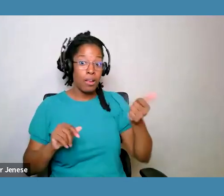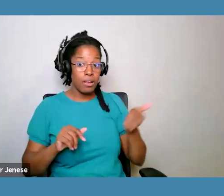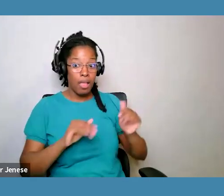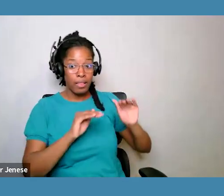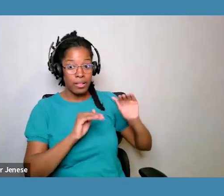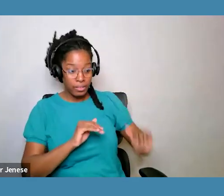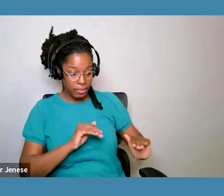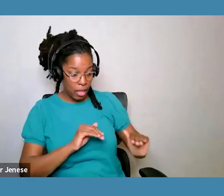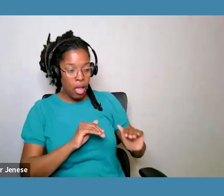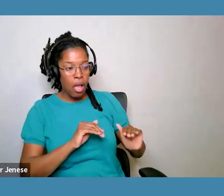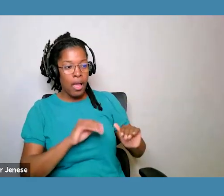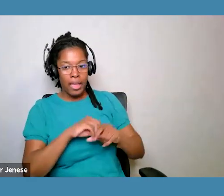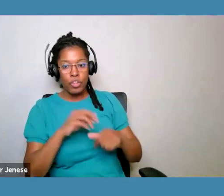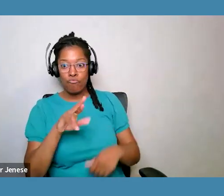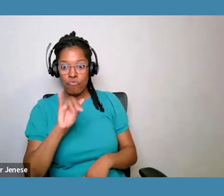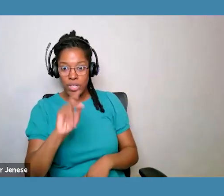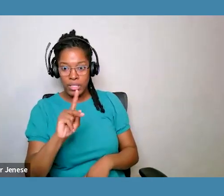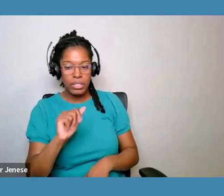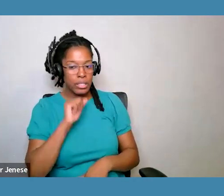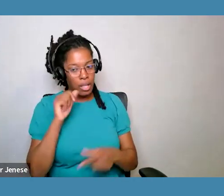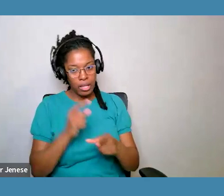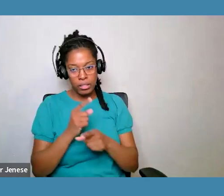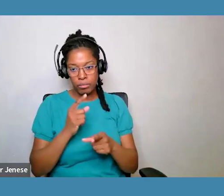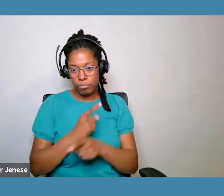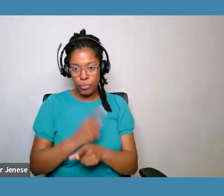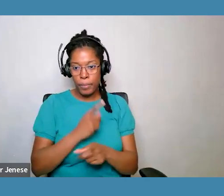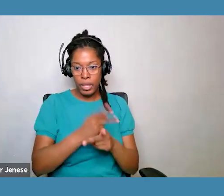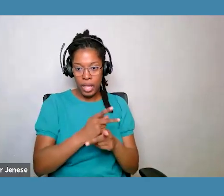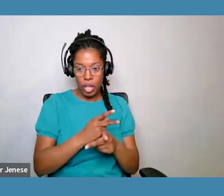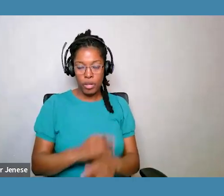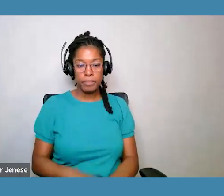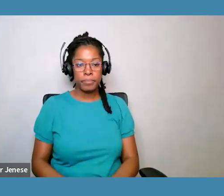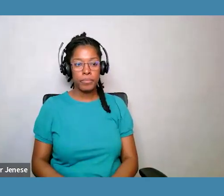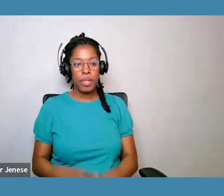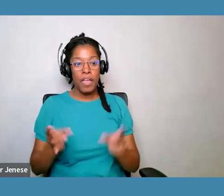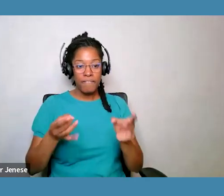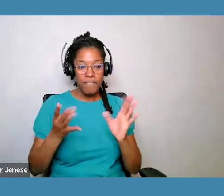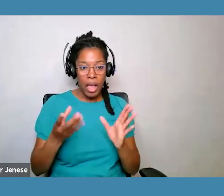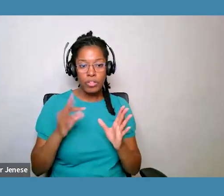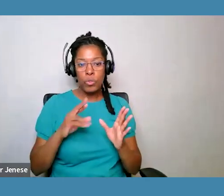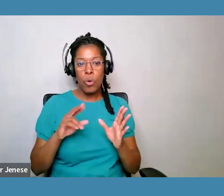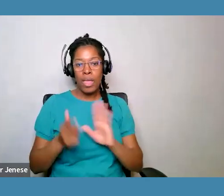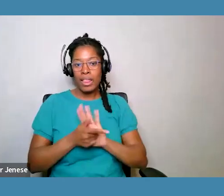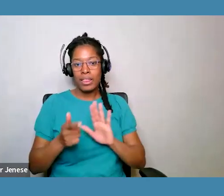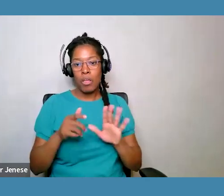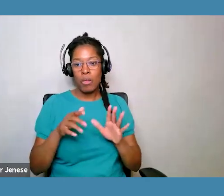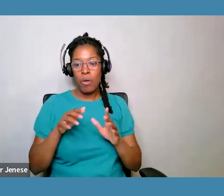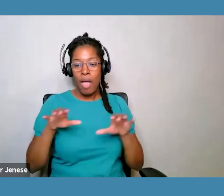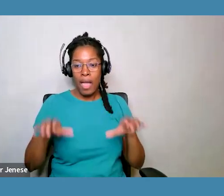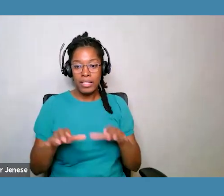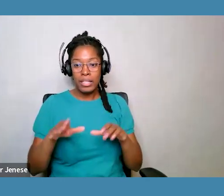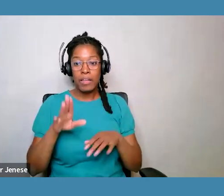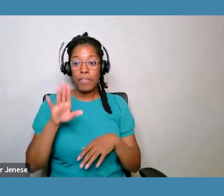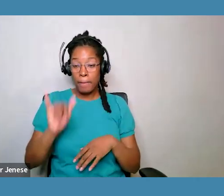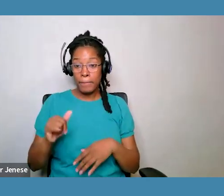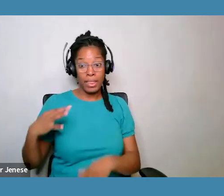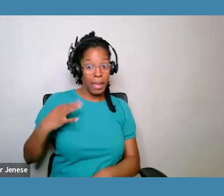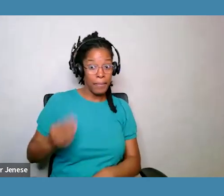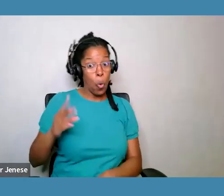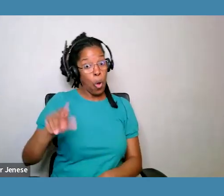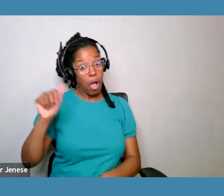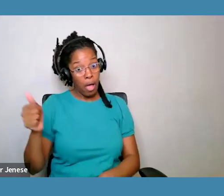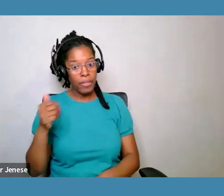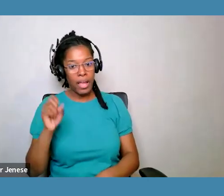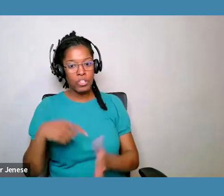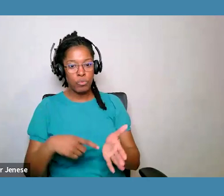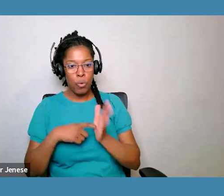insufficient care. Violence or illegal activities within the applicant's current living environment by the applicant or others has